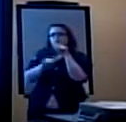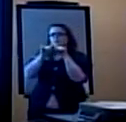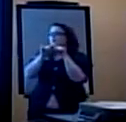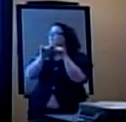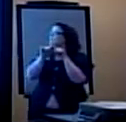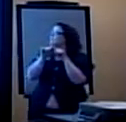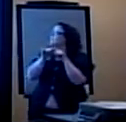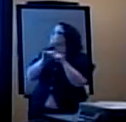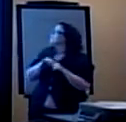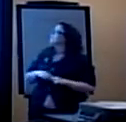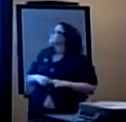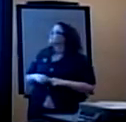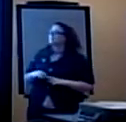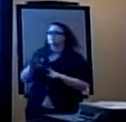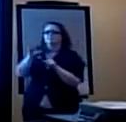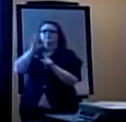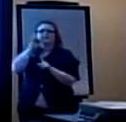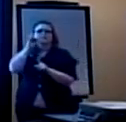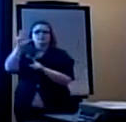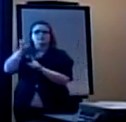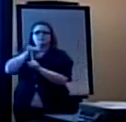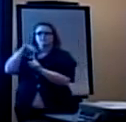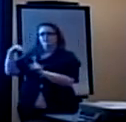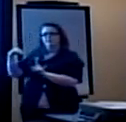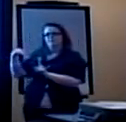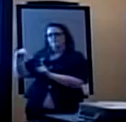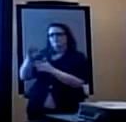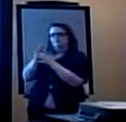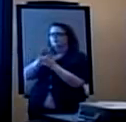of sort of this Aboriginal perspective on literacy.